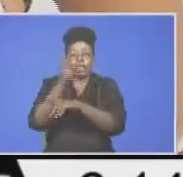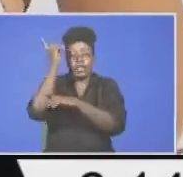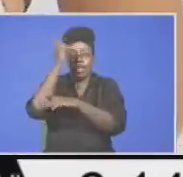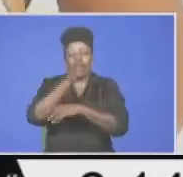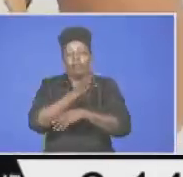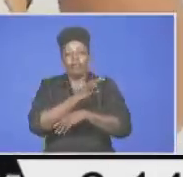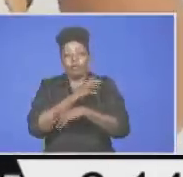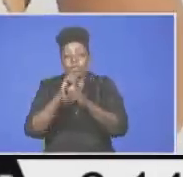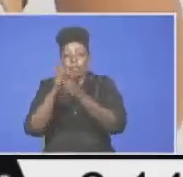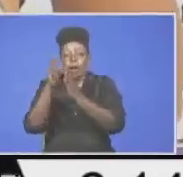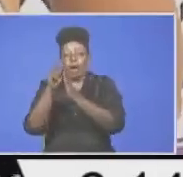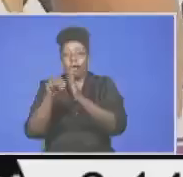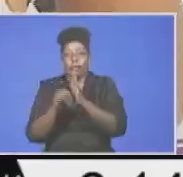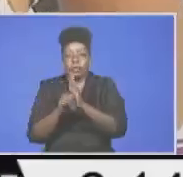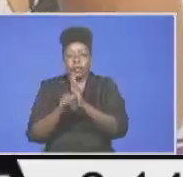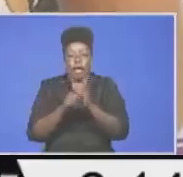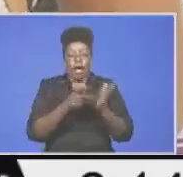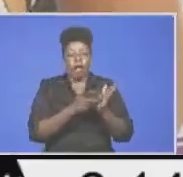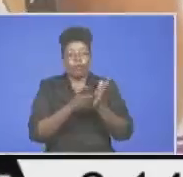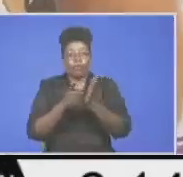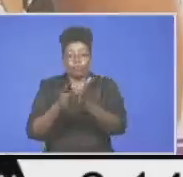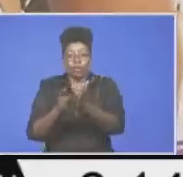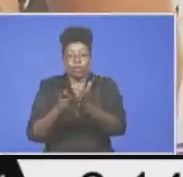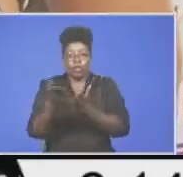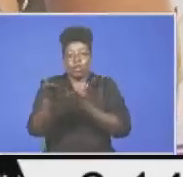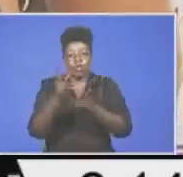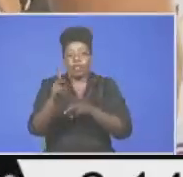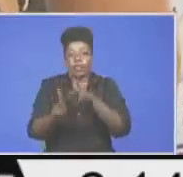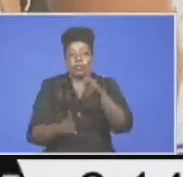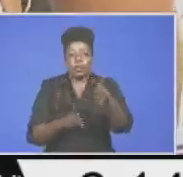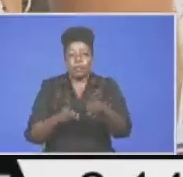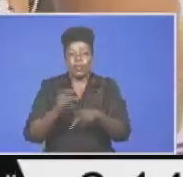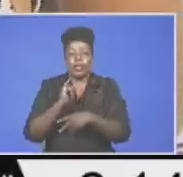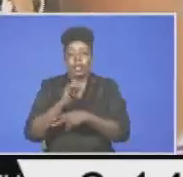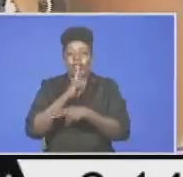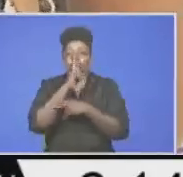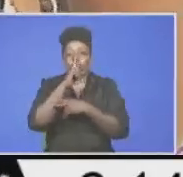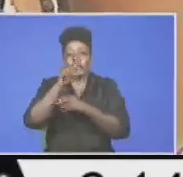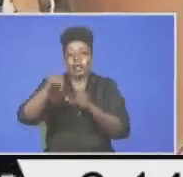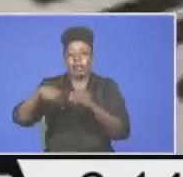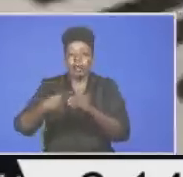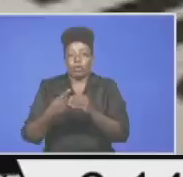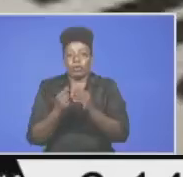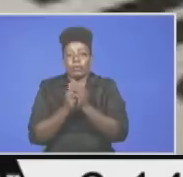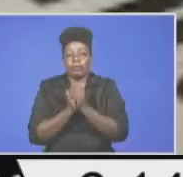his department have proved what serving people is really all about.